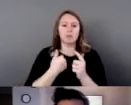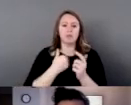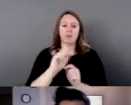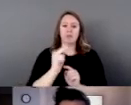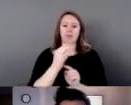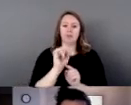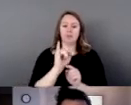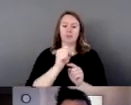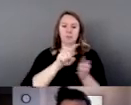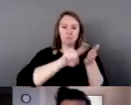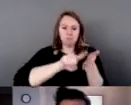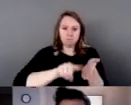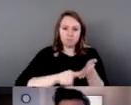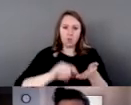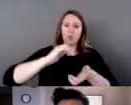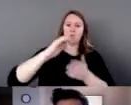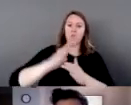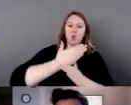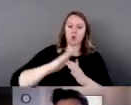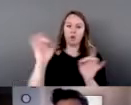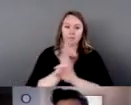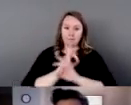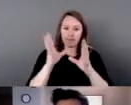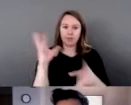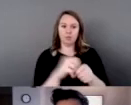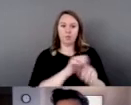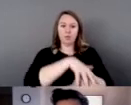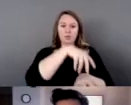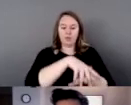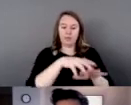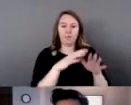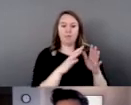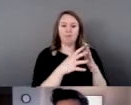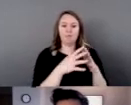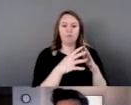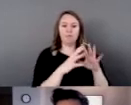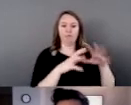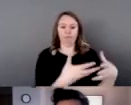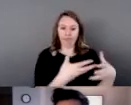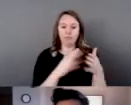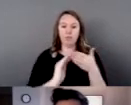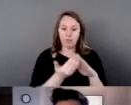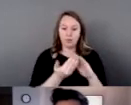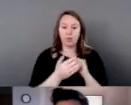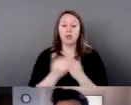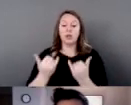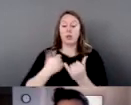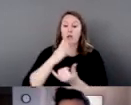community. Right now, I'm a first-year doctoral student at the University of Nebraska,